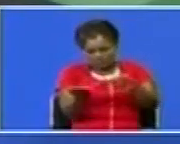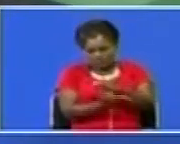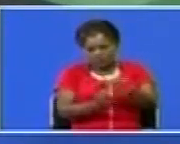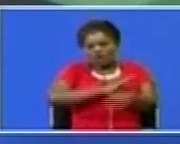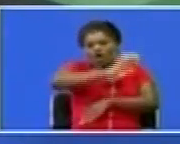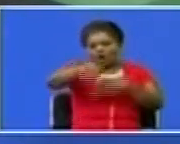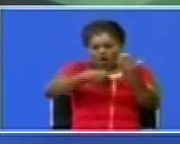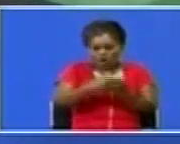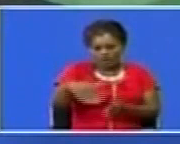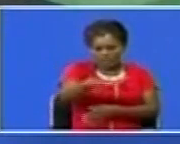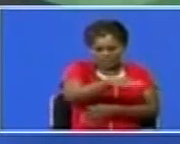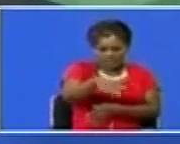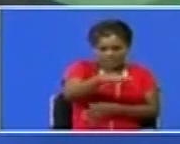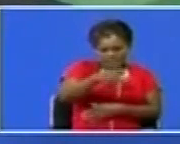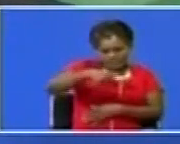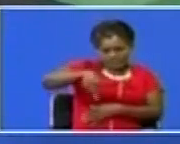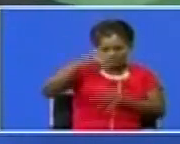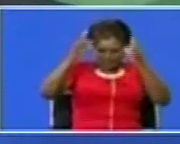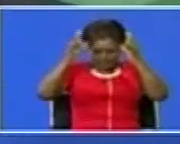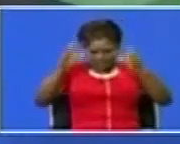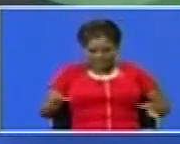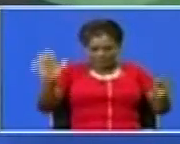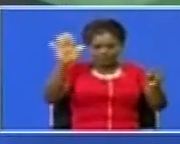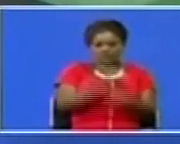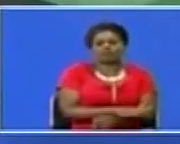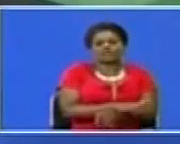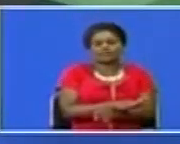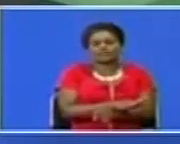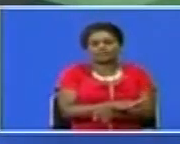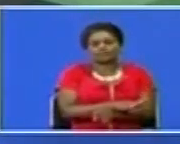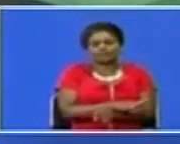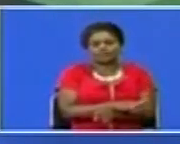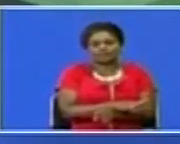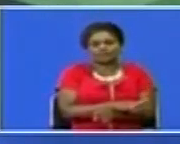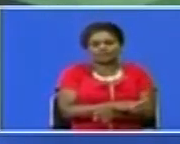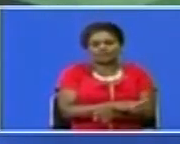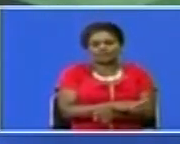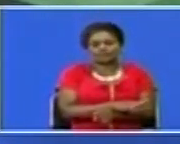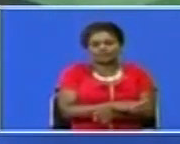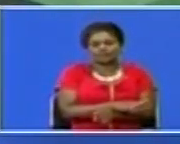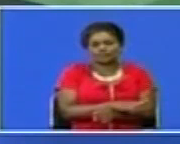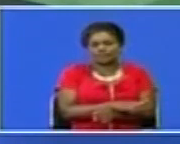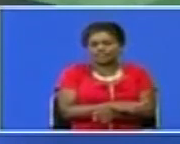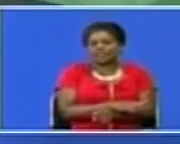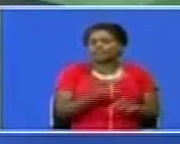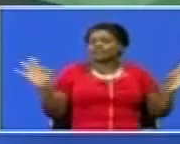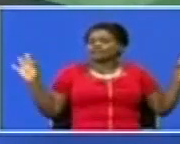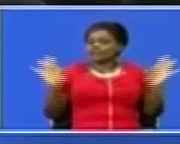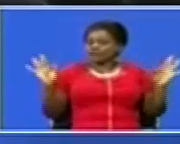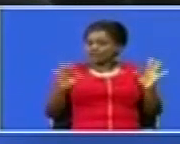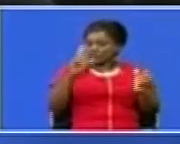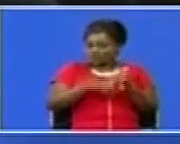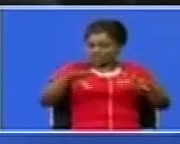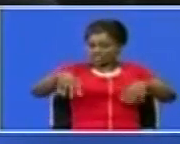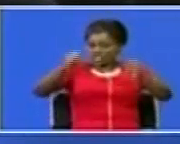all those sources in order for us to make a conclusion, a determination on what is happening. Cha kustaajabisha ni kuwa mwenyekiti